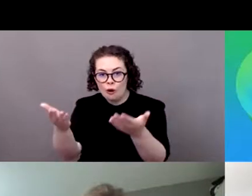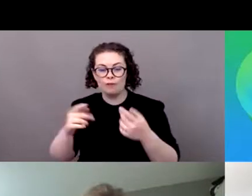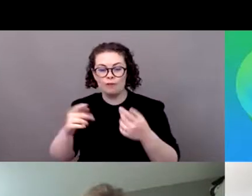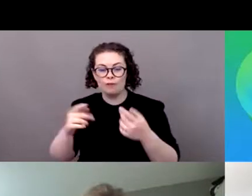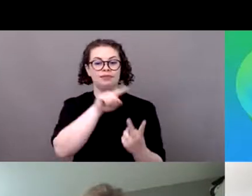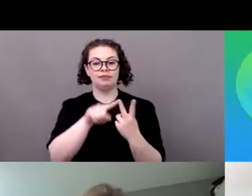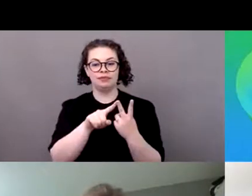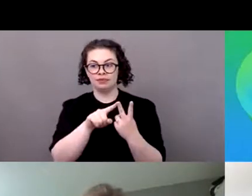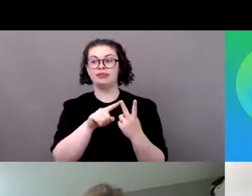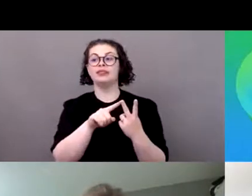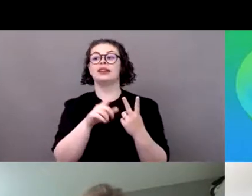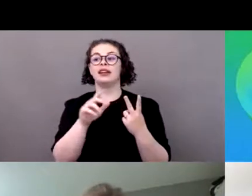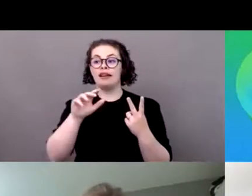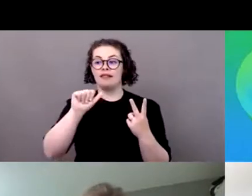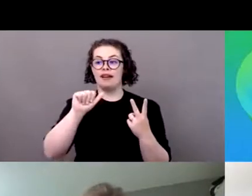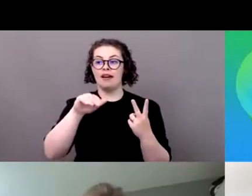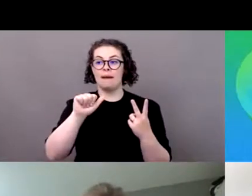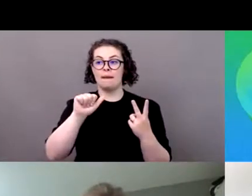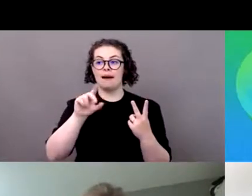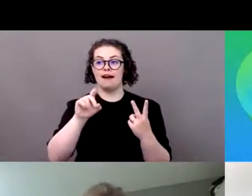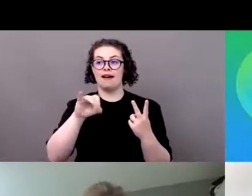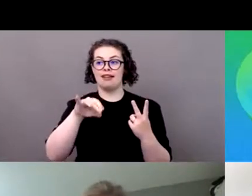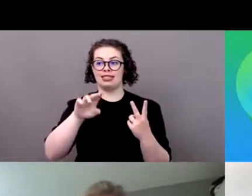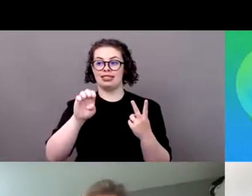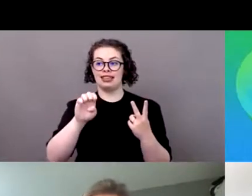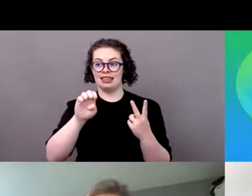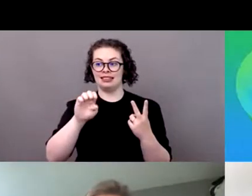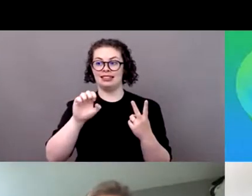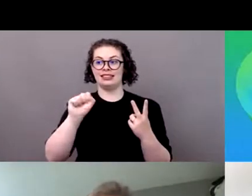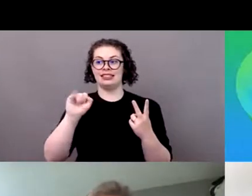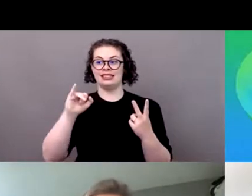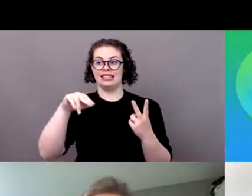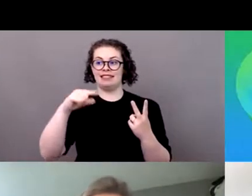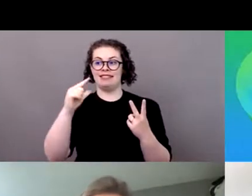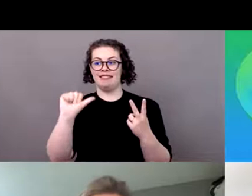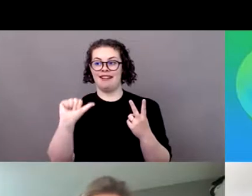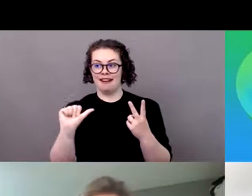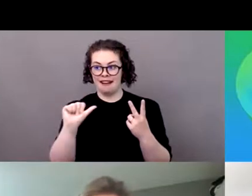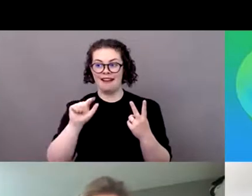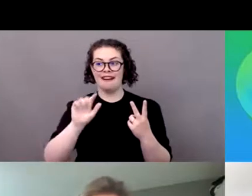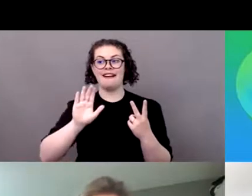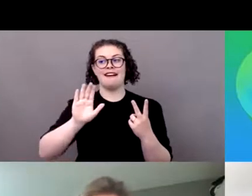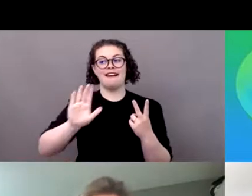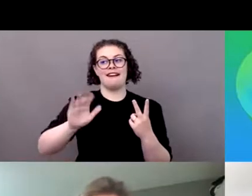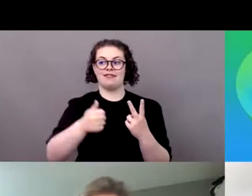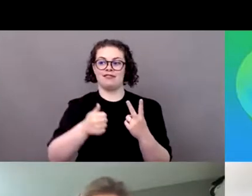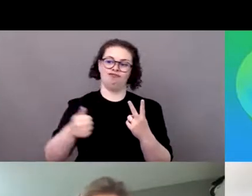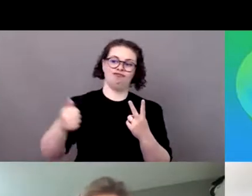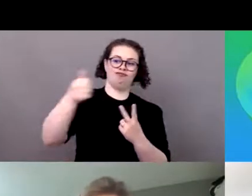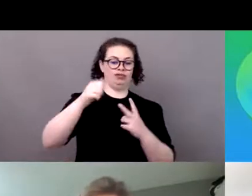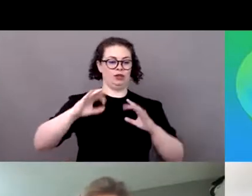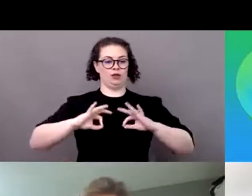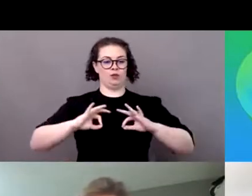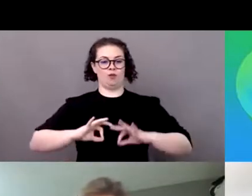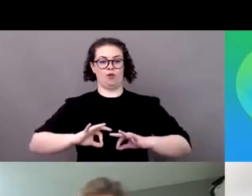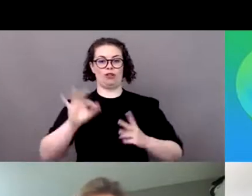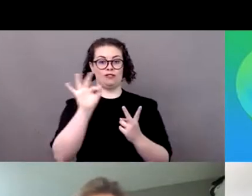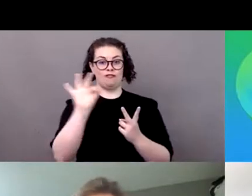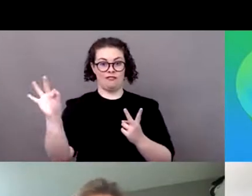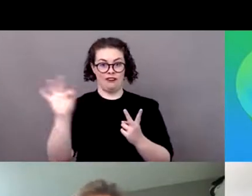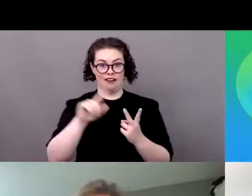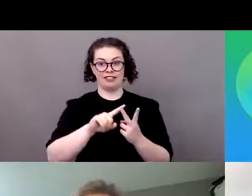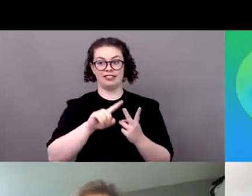Italian Football Federation. Amandine SINGLA, head of sport and sustainability at the